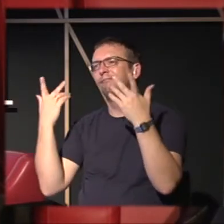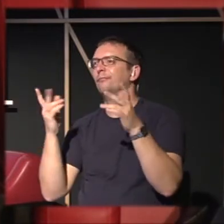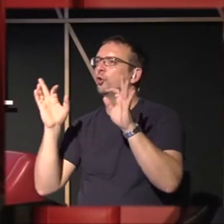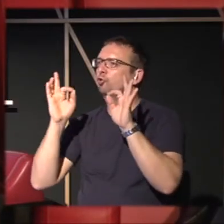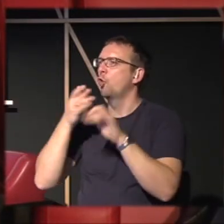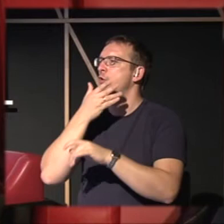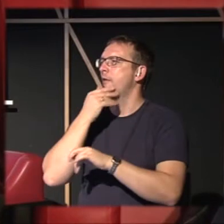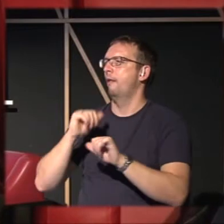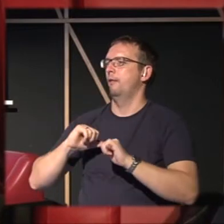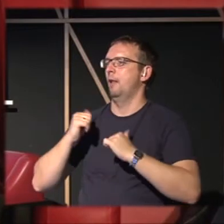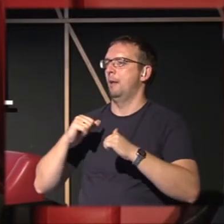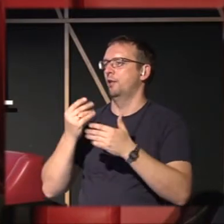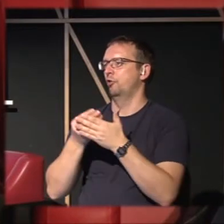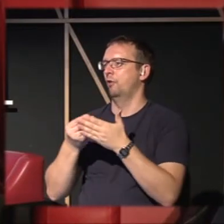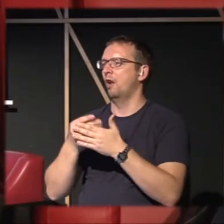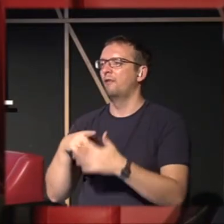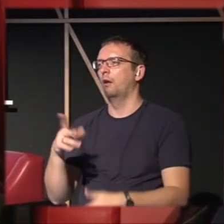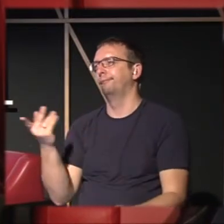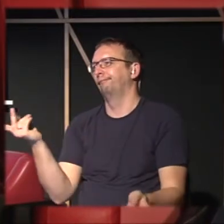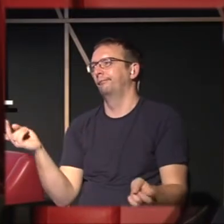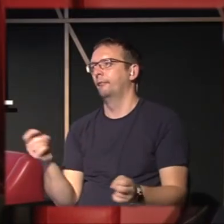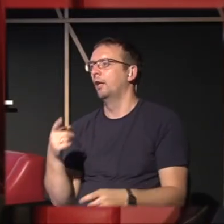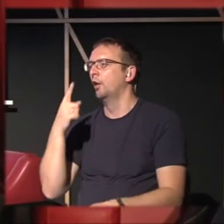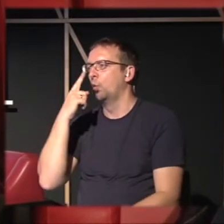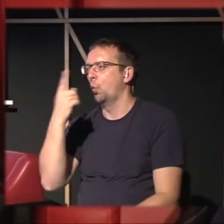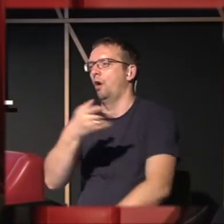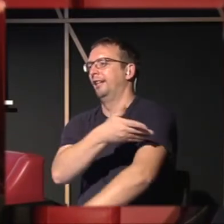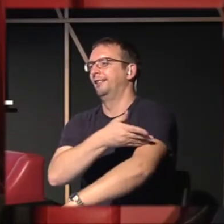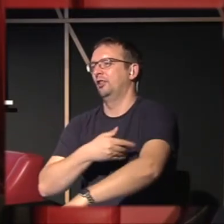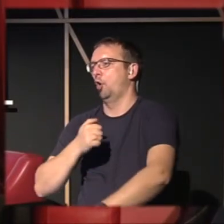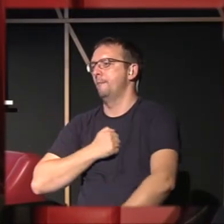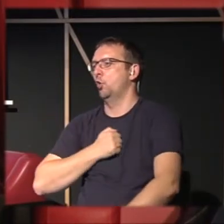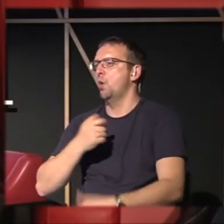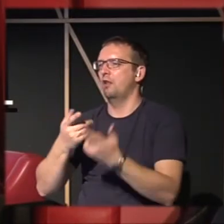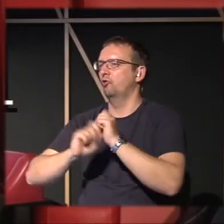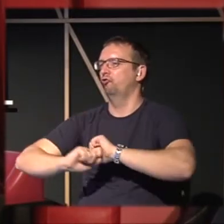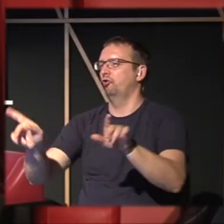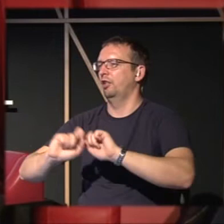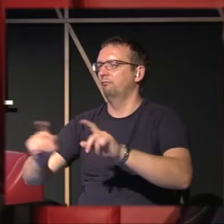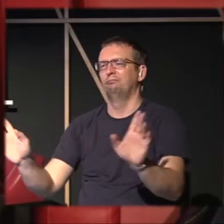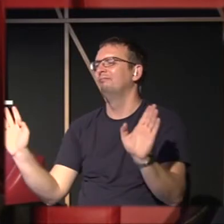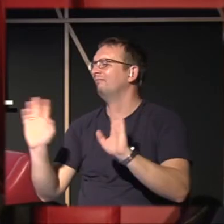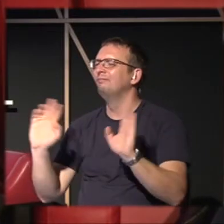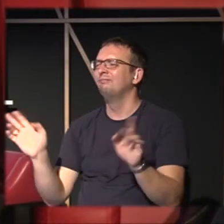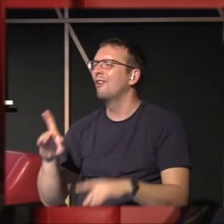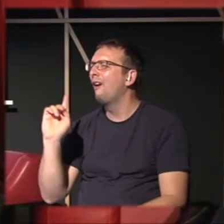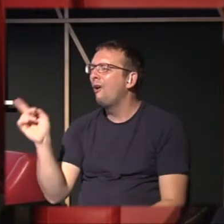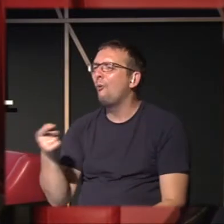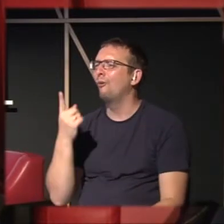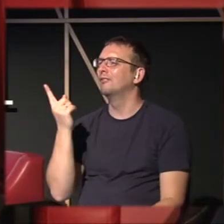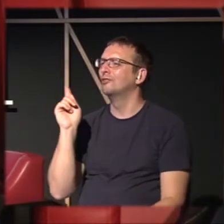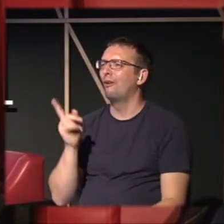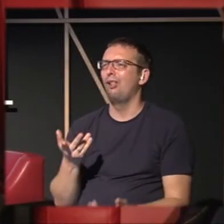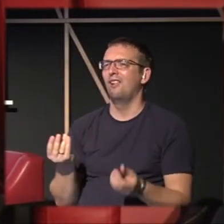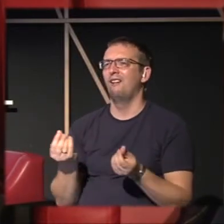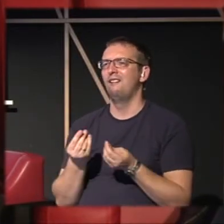And we're seeing clubs making access videos and launching DSAs in the weeks of action, and really bringing the weeks of action to